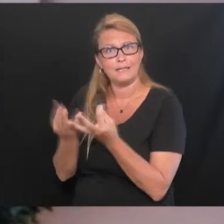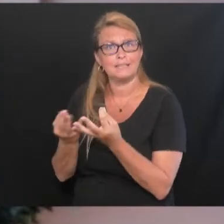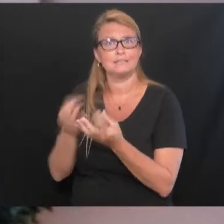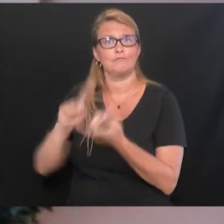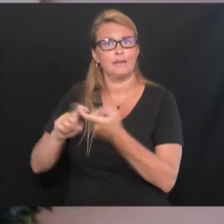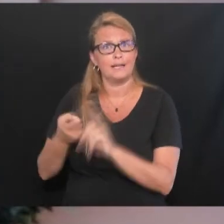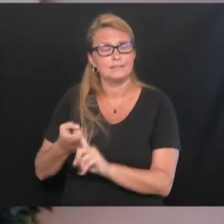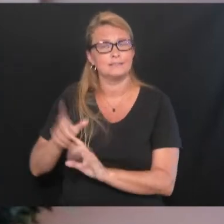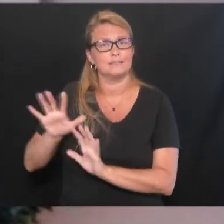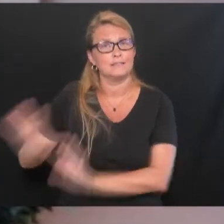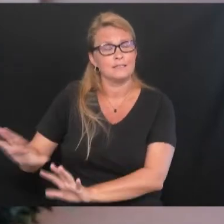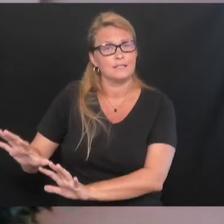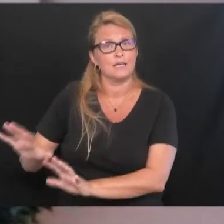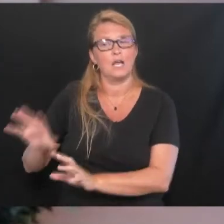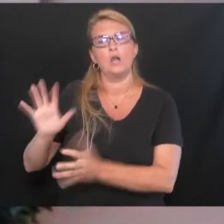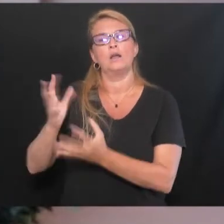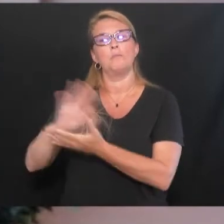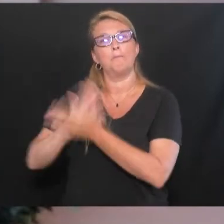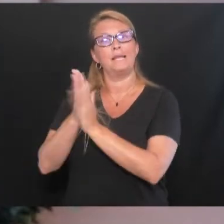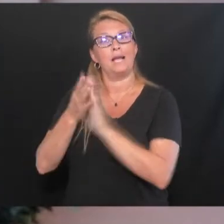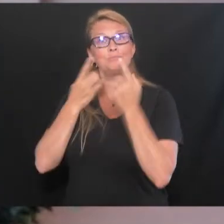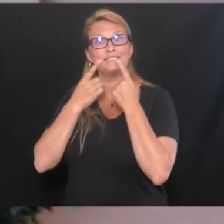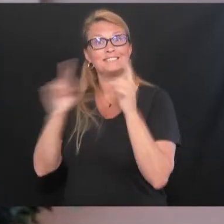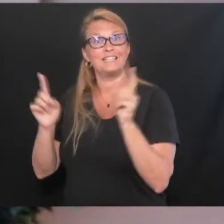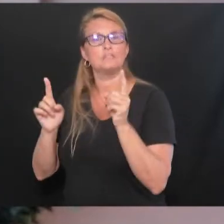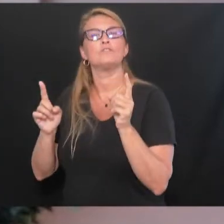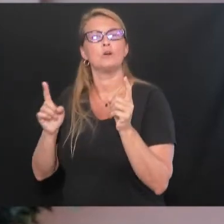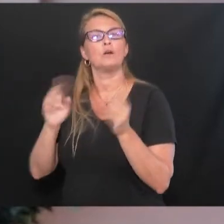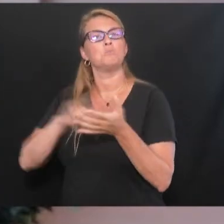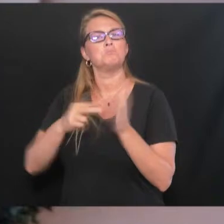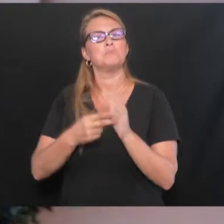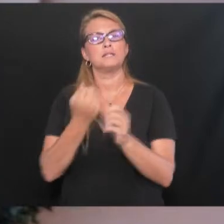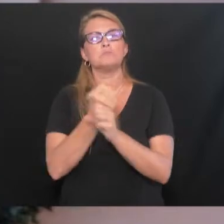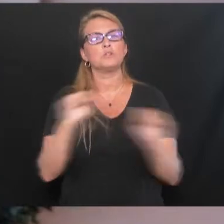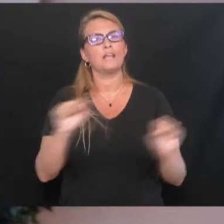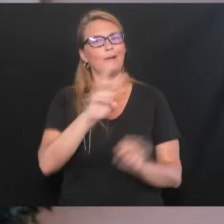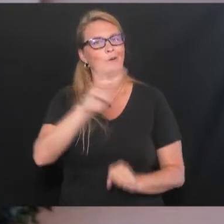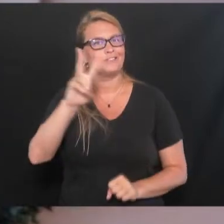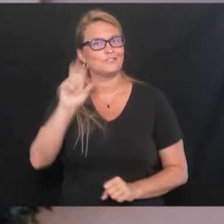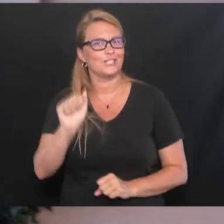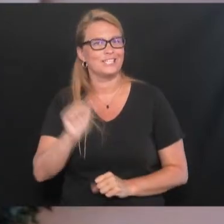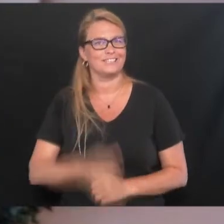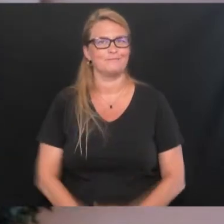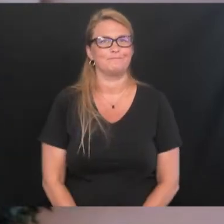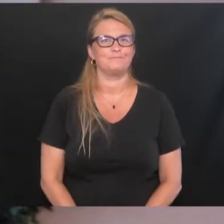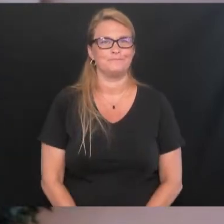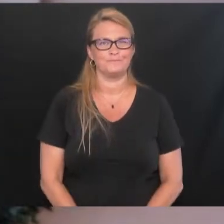stay together, we protect all of West Virginia, which is really our overall goal.